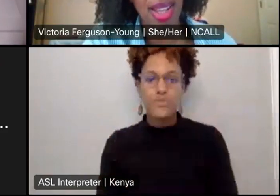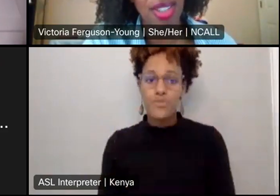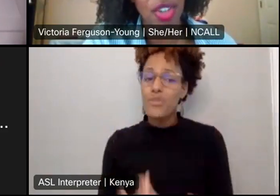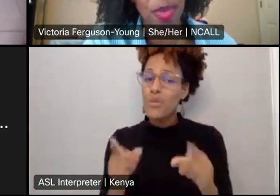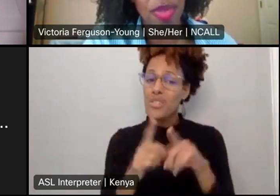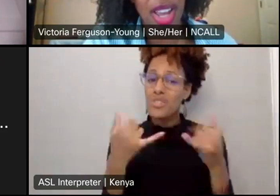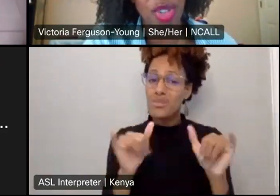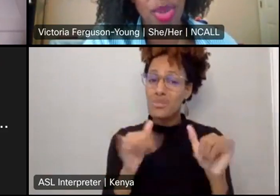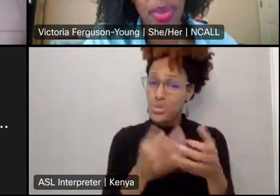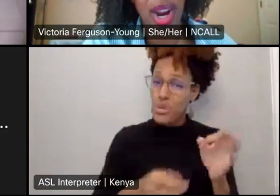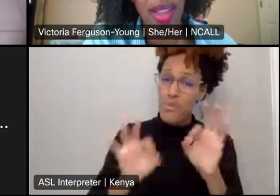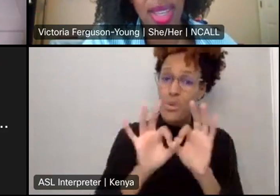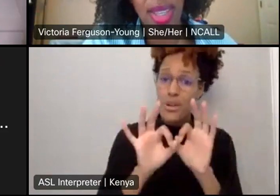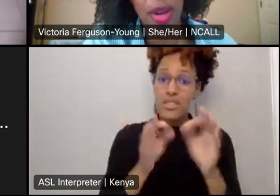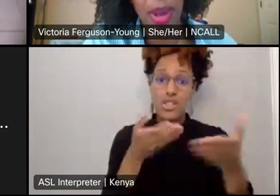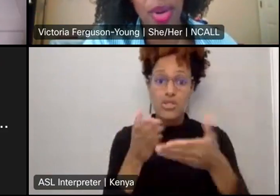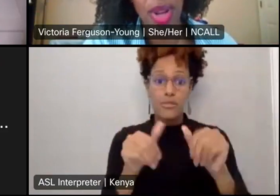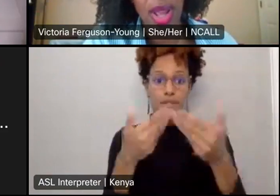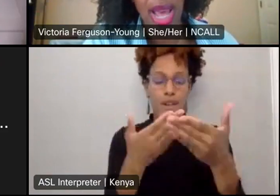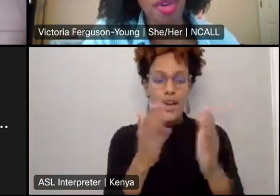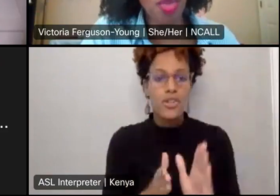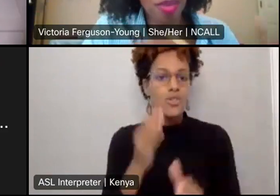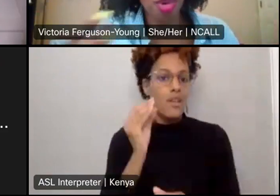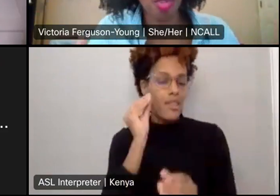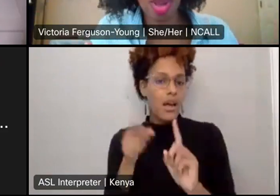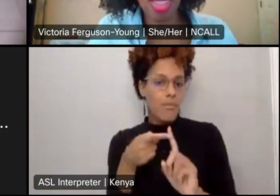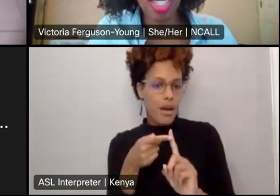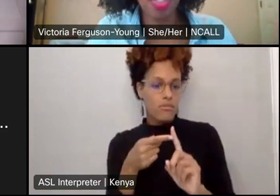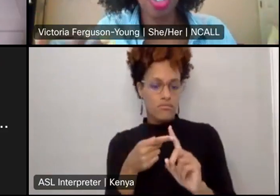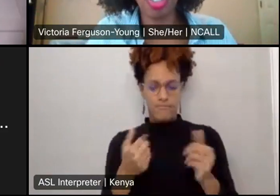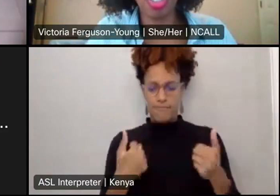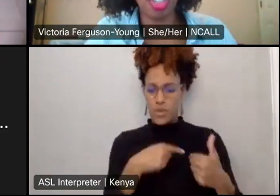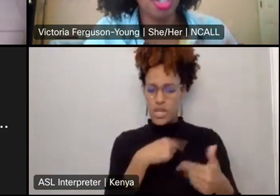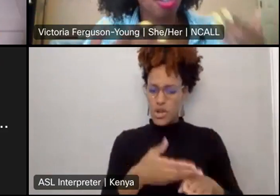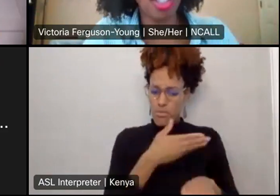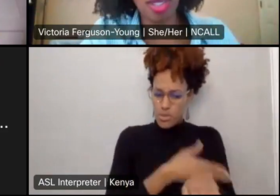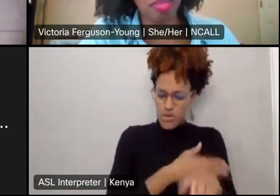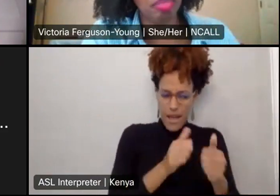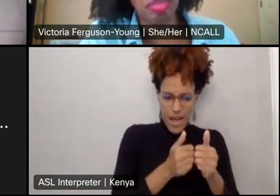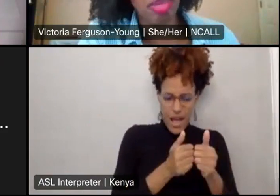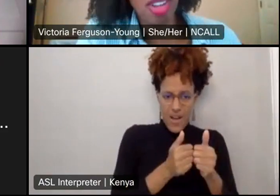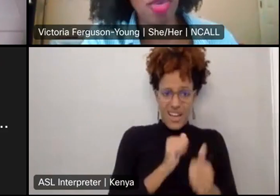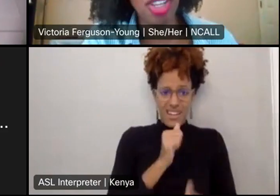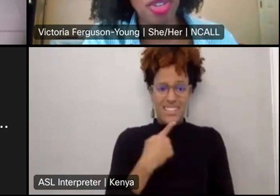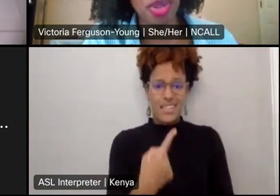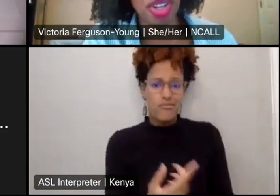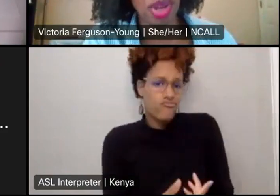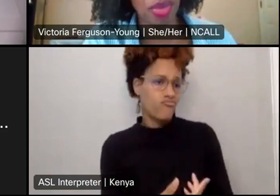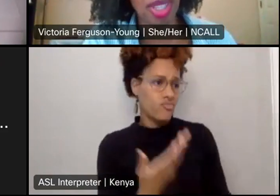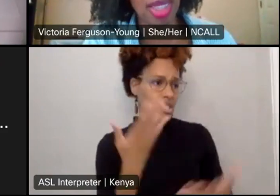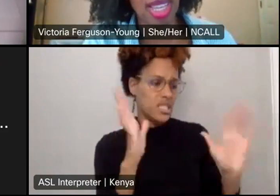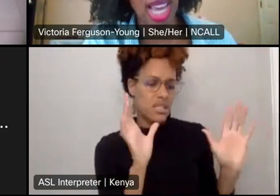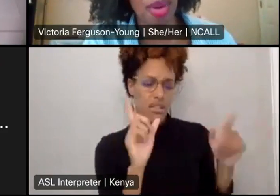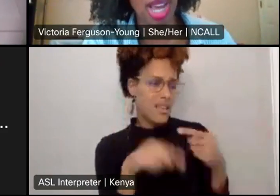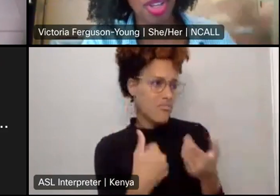that service providers, we are thinking about, how can we improve upon this, versus, just that's all we can do,